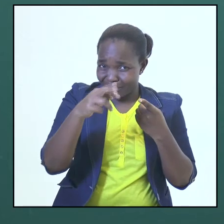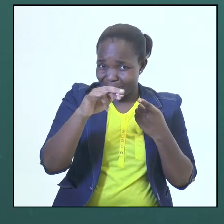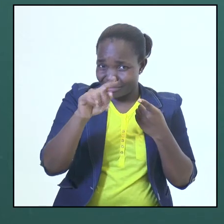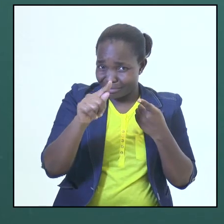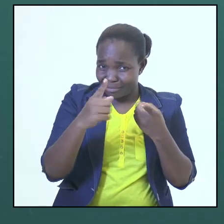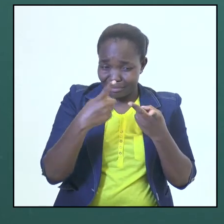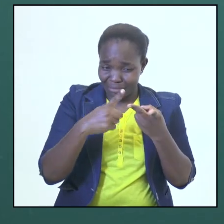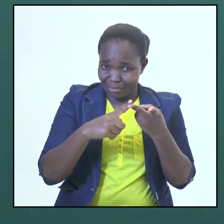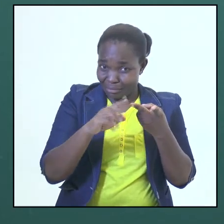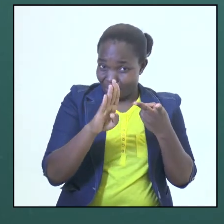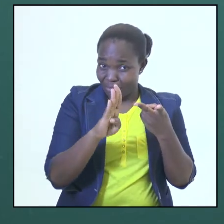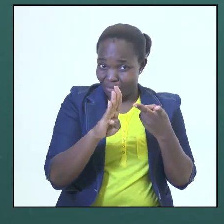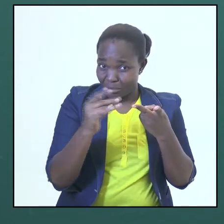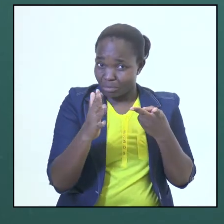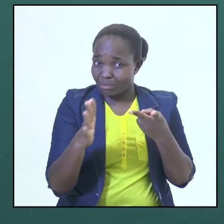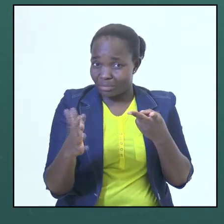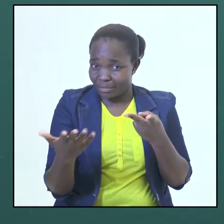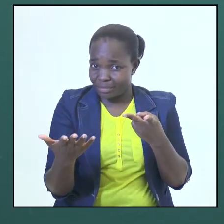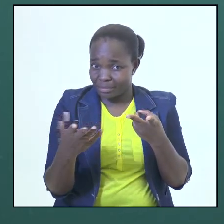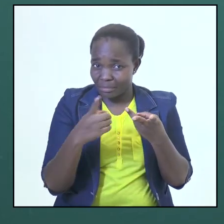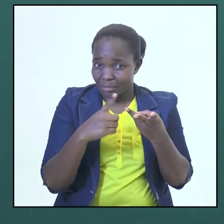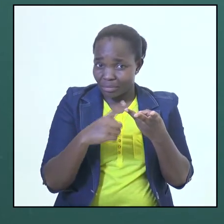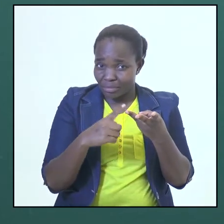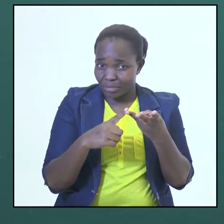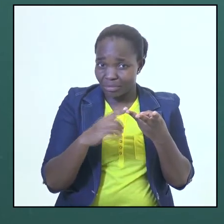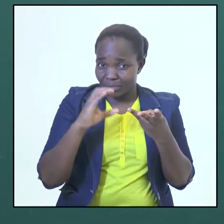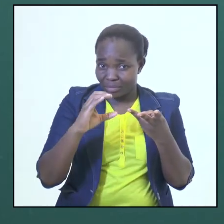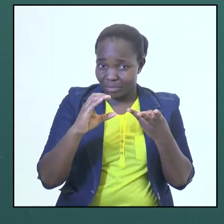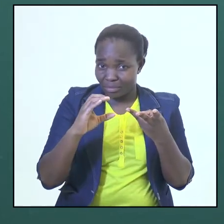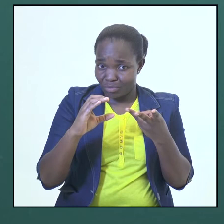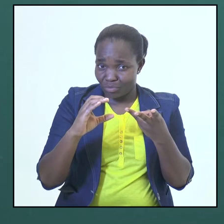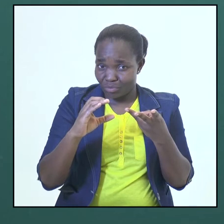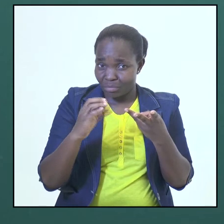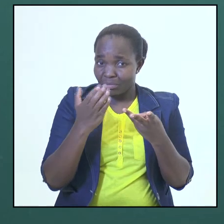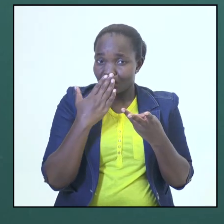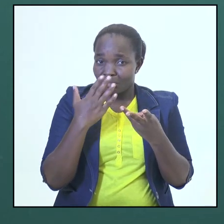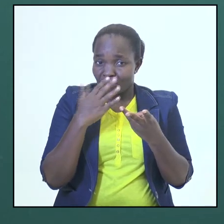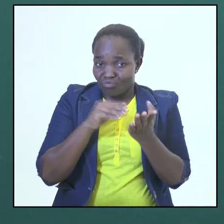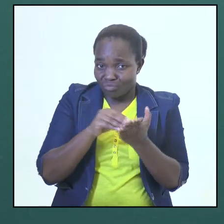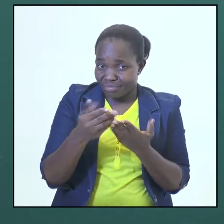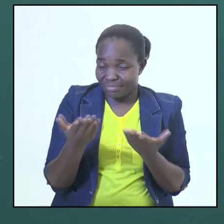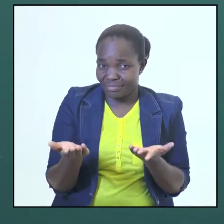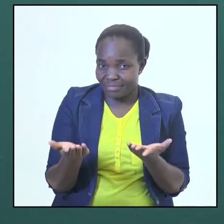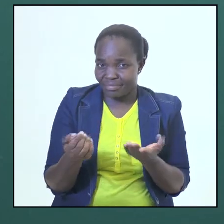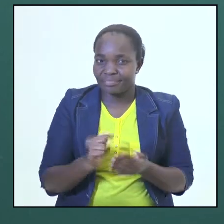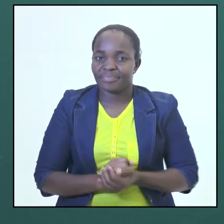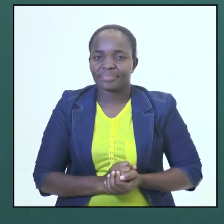grit, B, water, or C, anaerobic